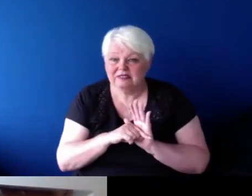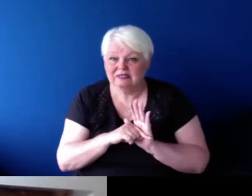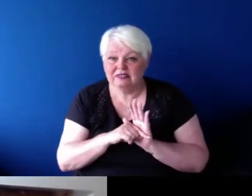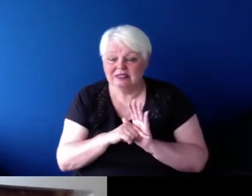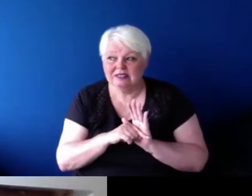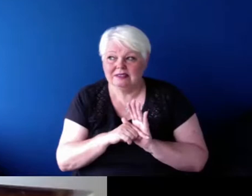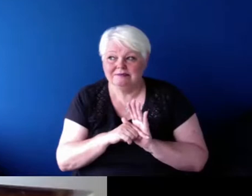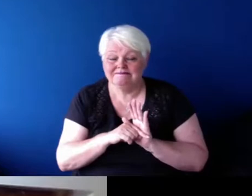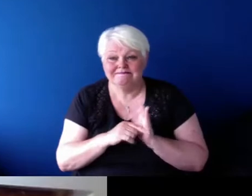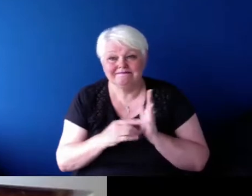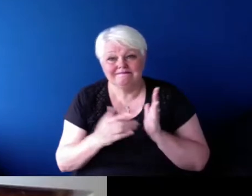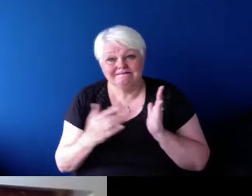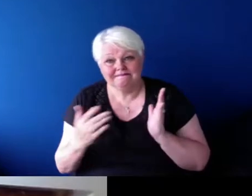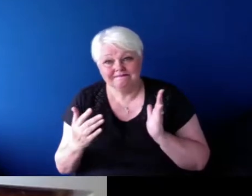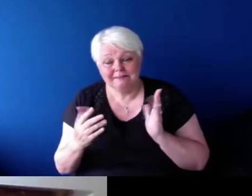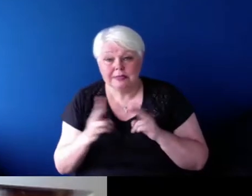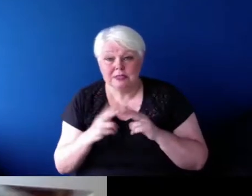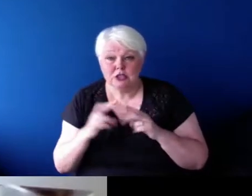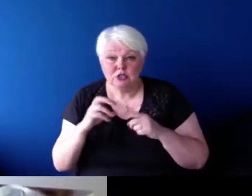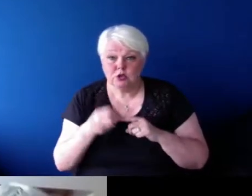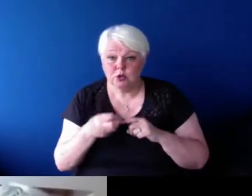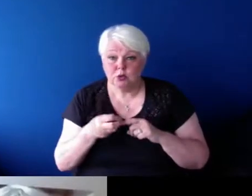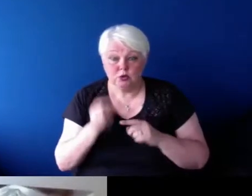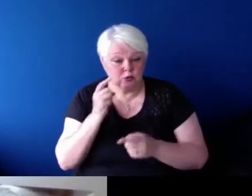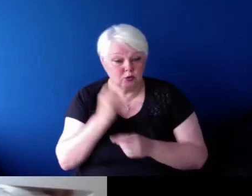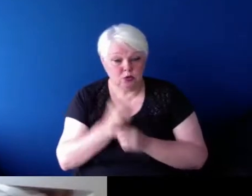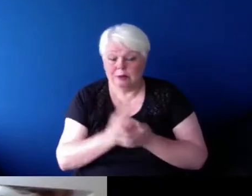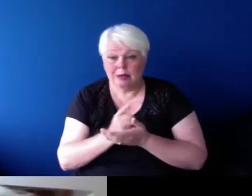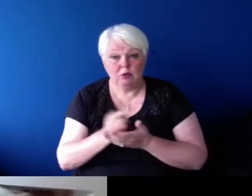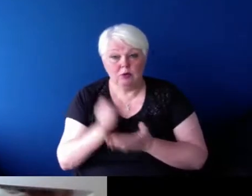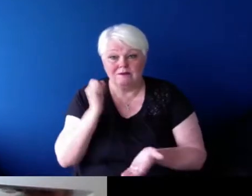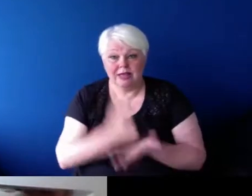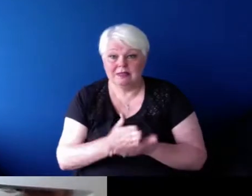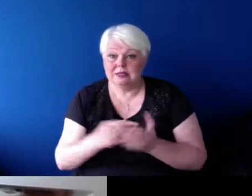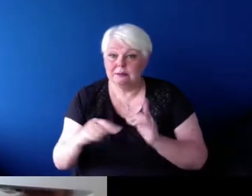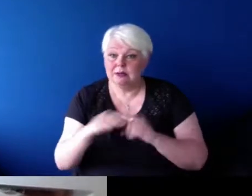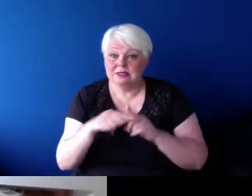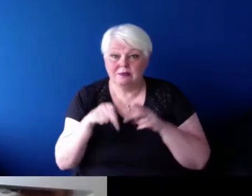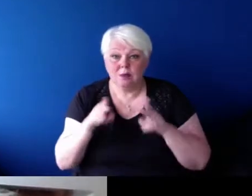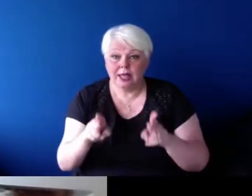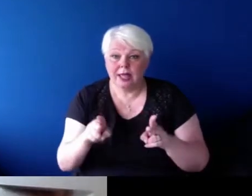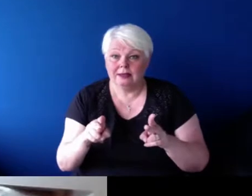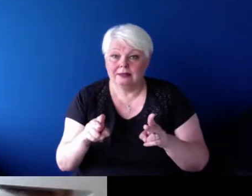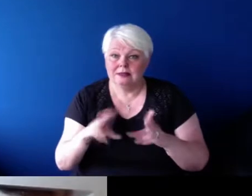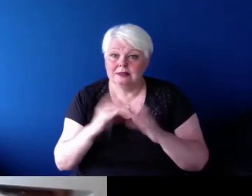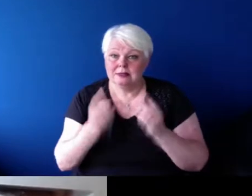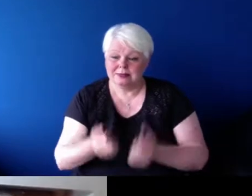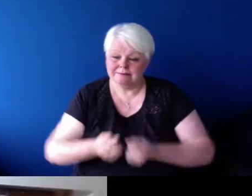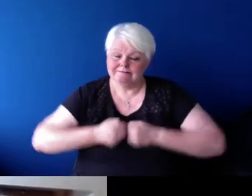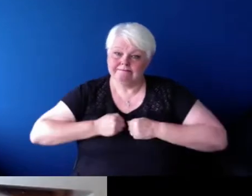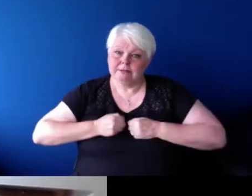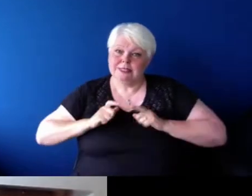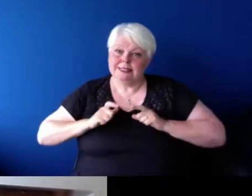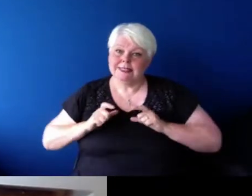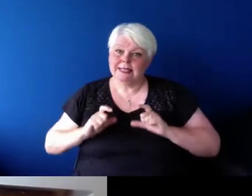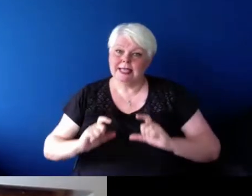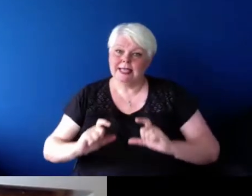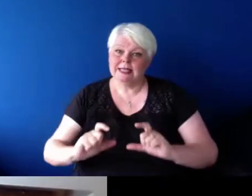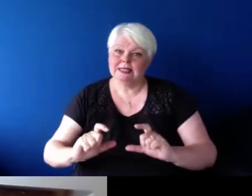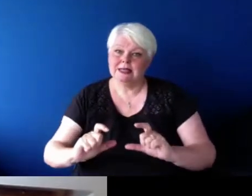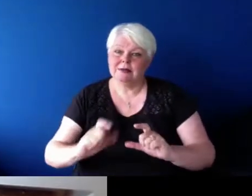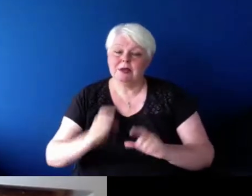yet, you know, at Touchstone, you could talk about your faith being a positive thing and something that sustains you. And we talk about faith all the time. I think that's the gift